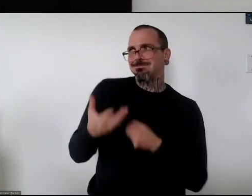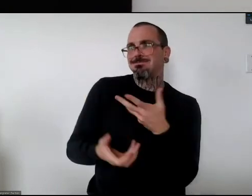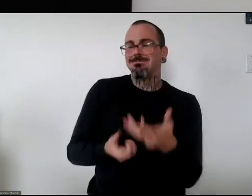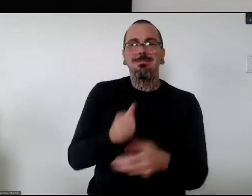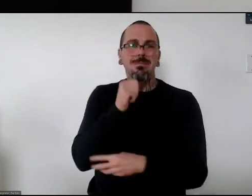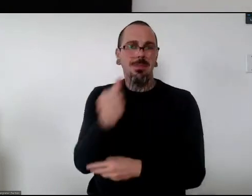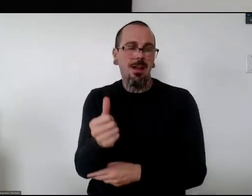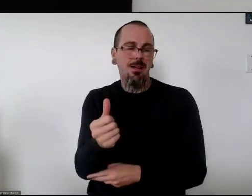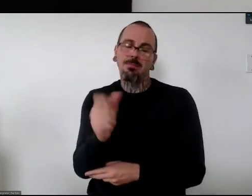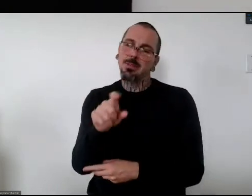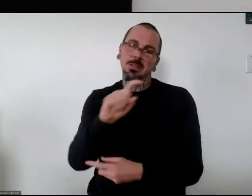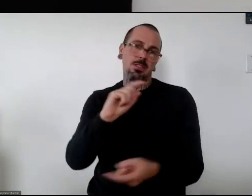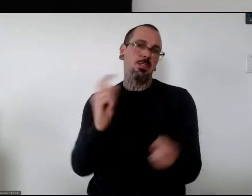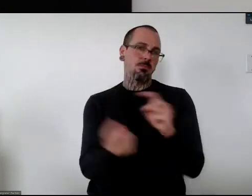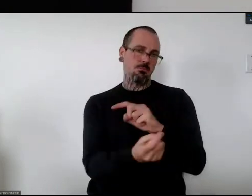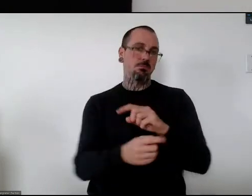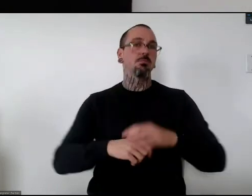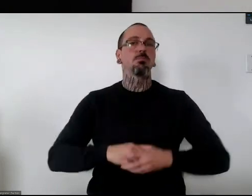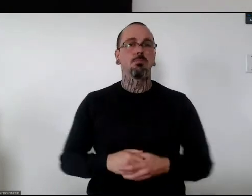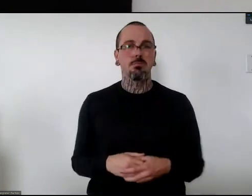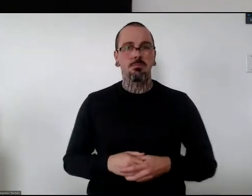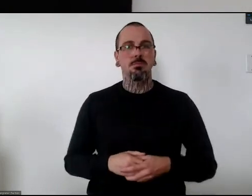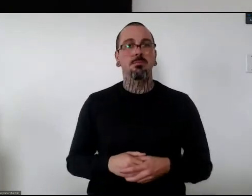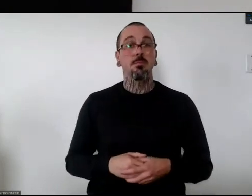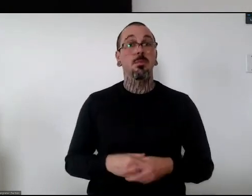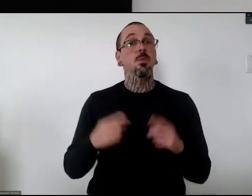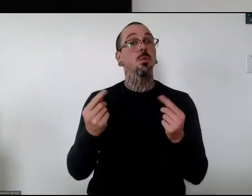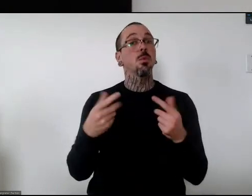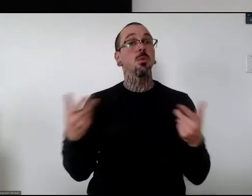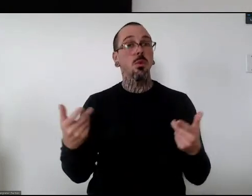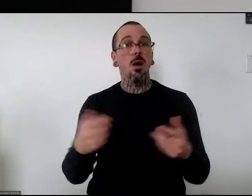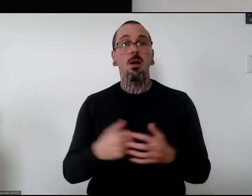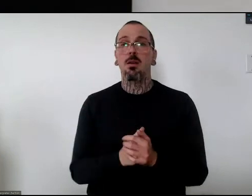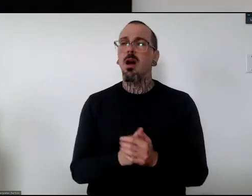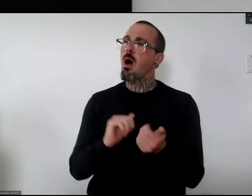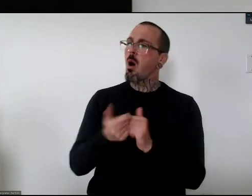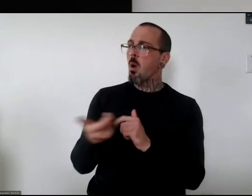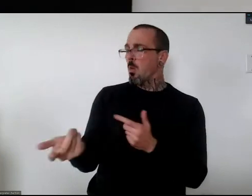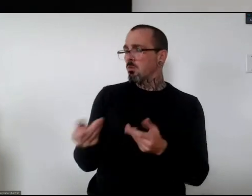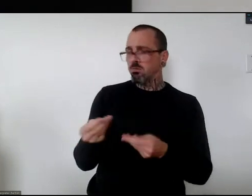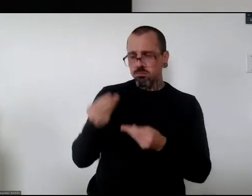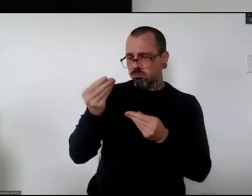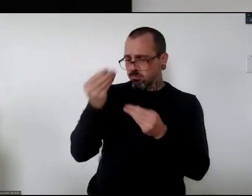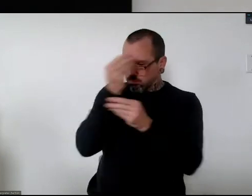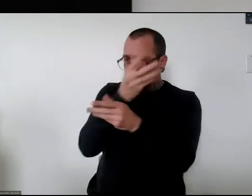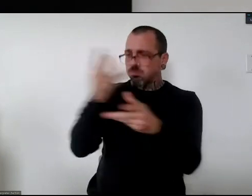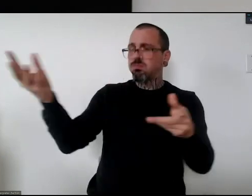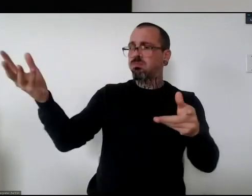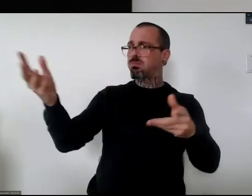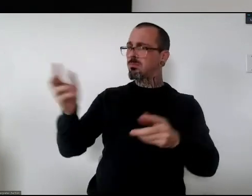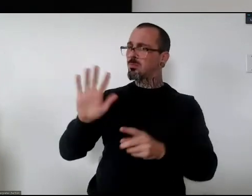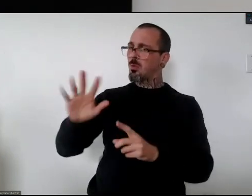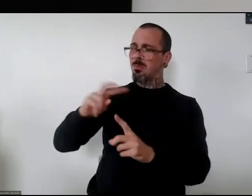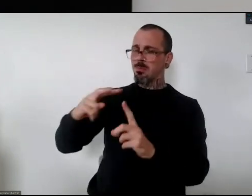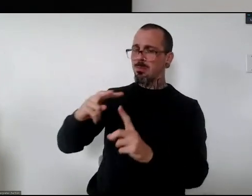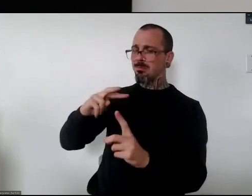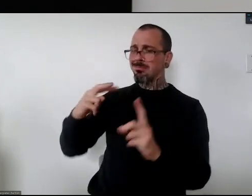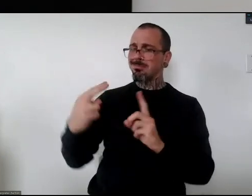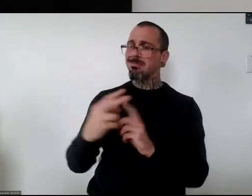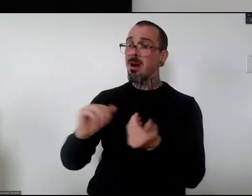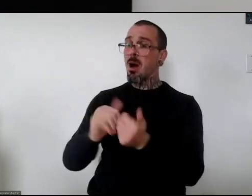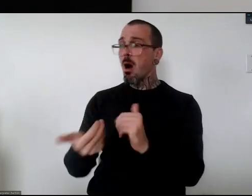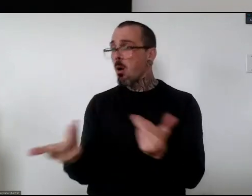to move them from objective observations through emotional connections to creating and adopting new approaches to changing behavior